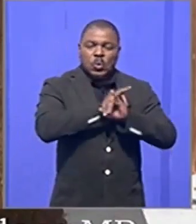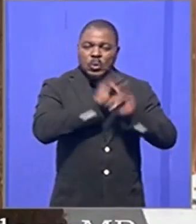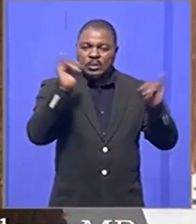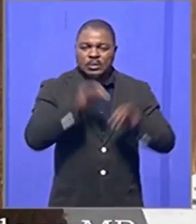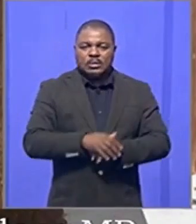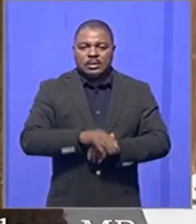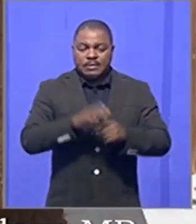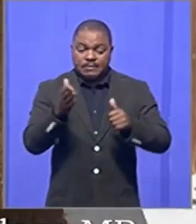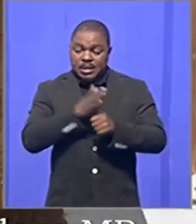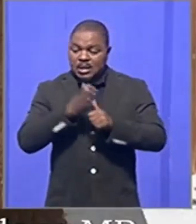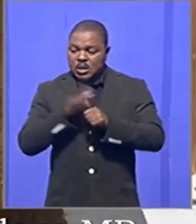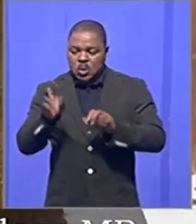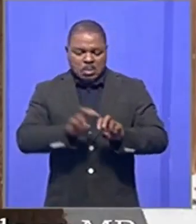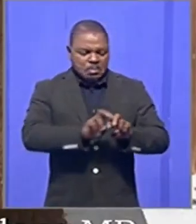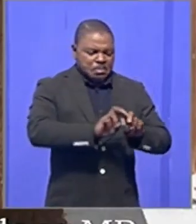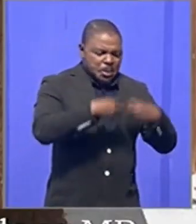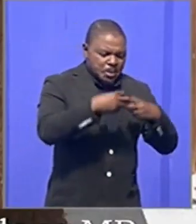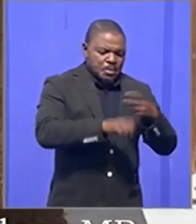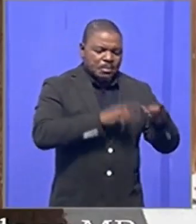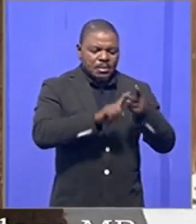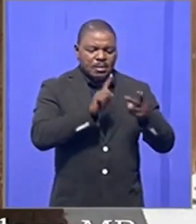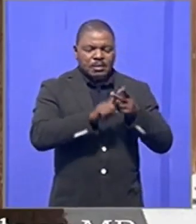phaile thetho ka gang a ba mo fisha